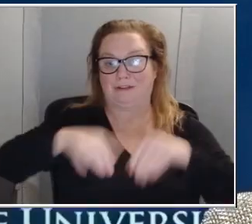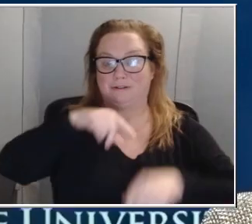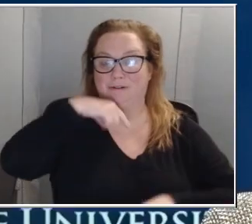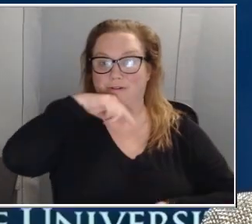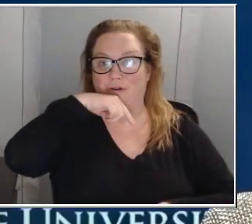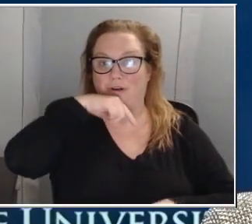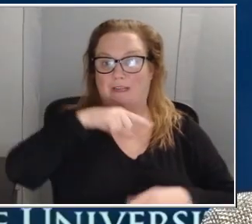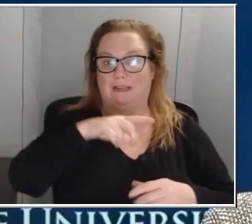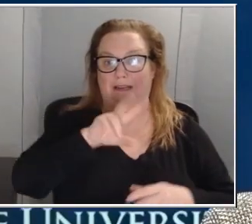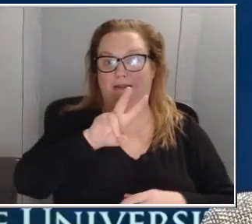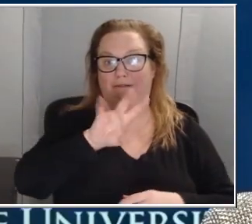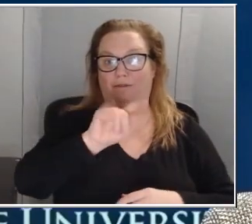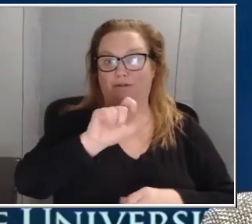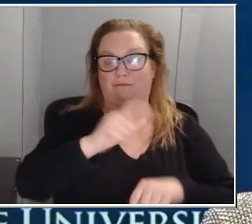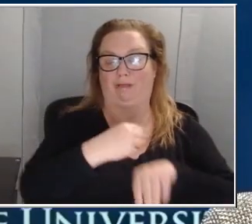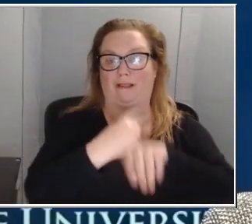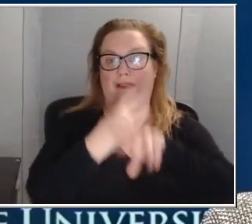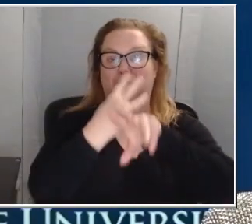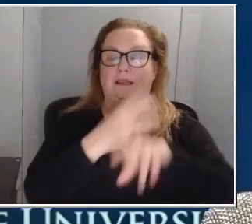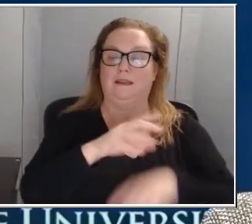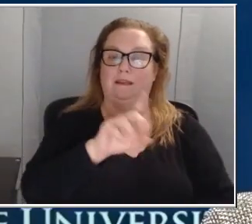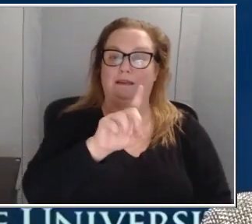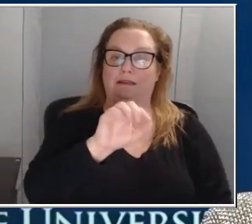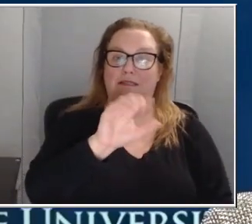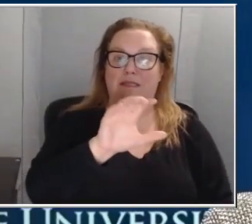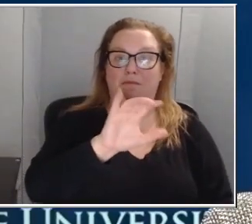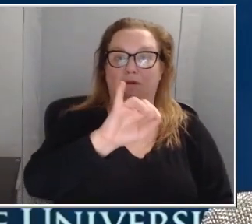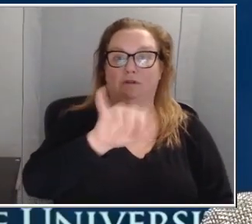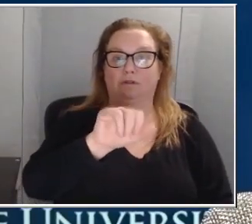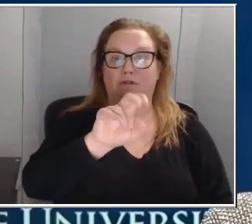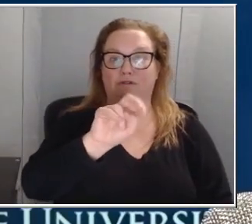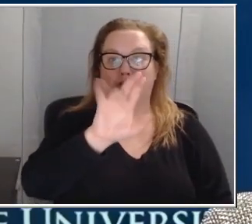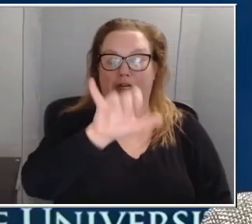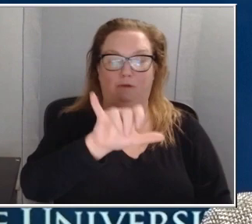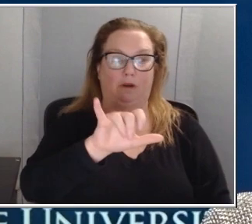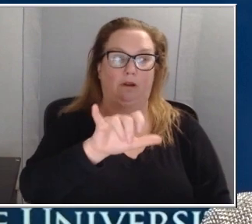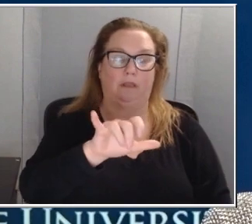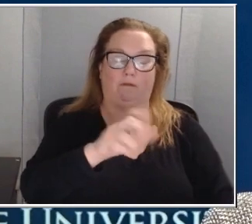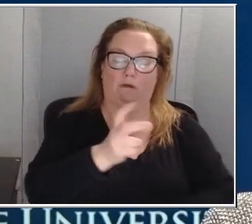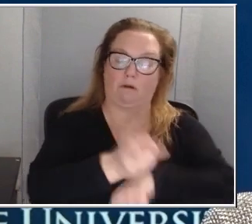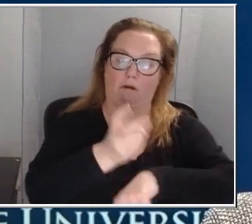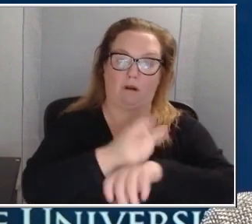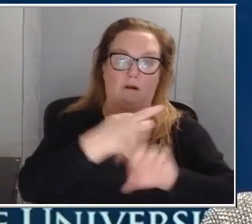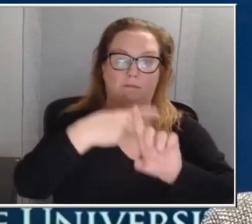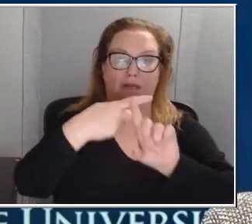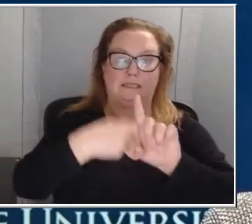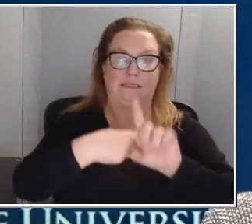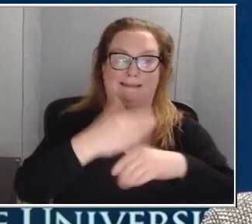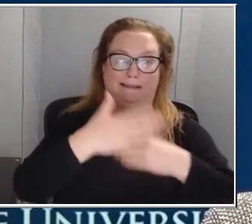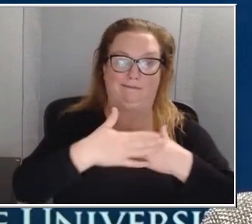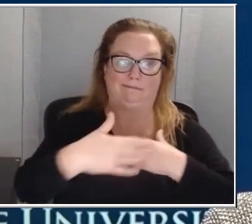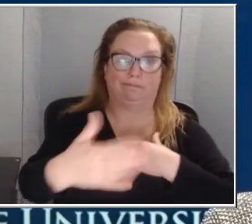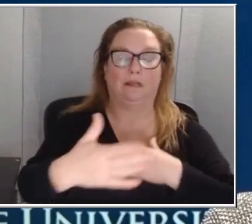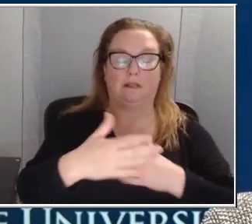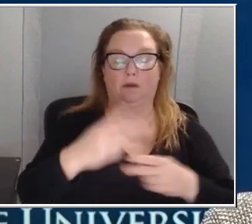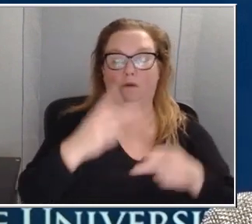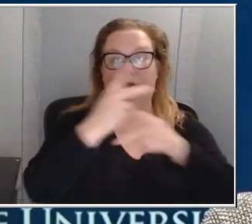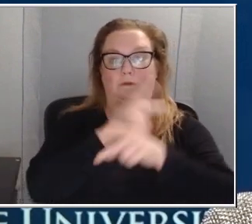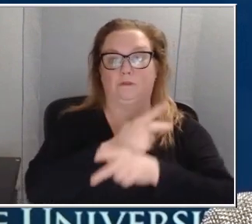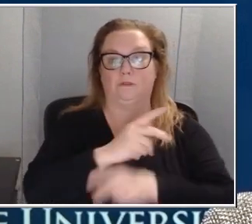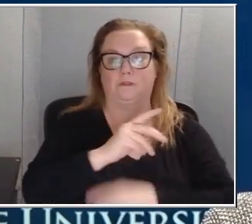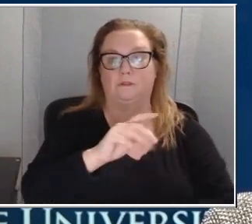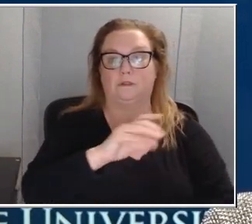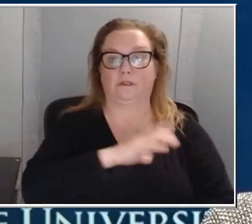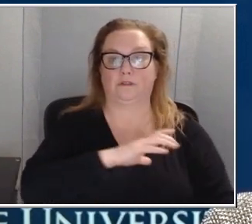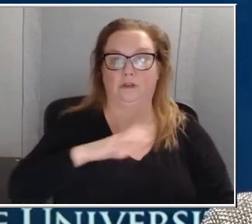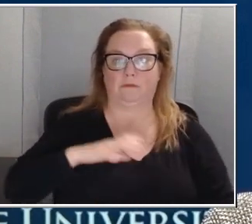December, January, those were tough months. And the following year, they even were worse. And that's when we had all this, the Chamber of Commerce